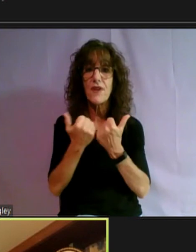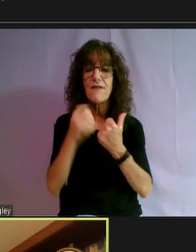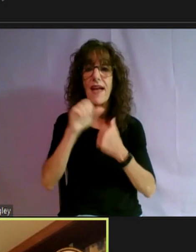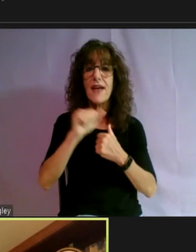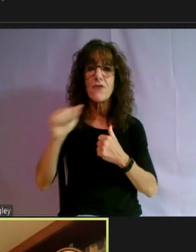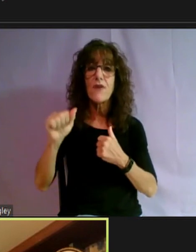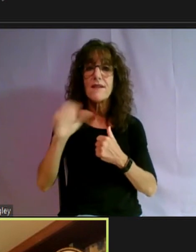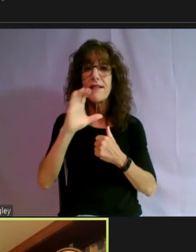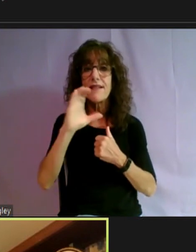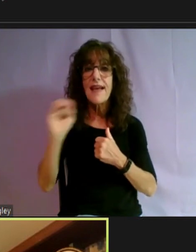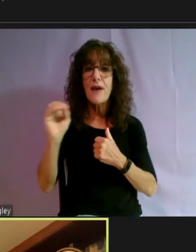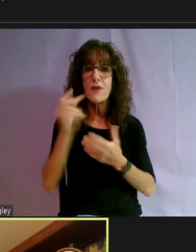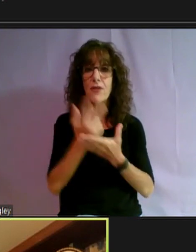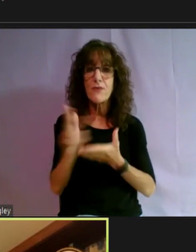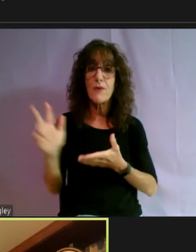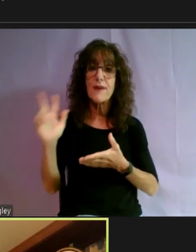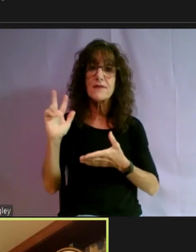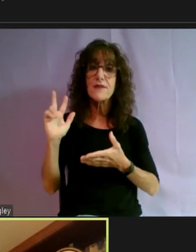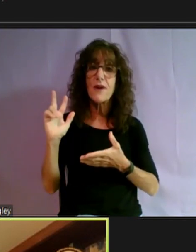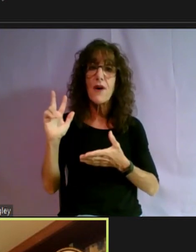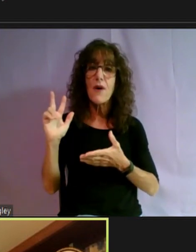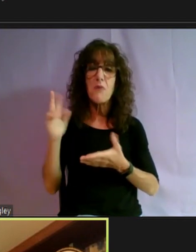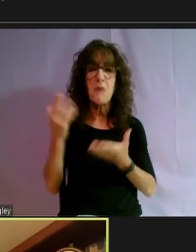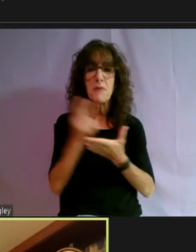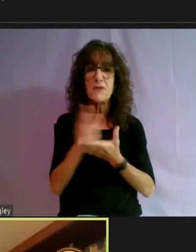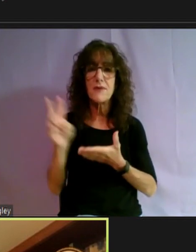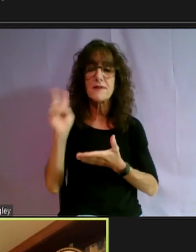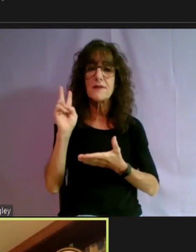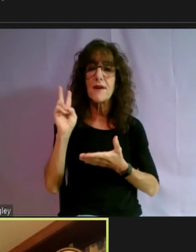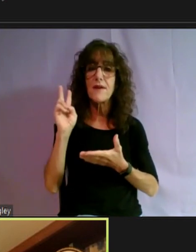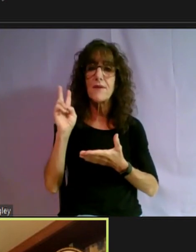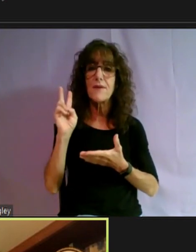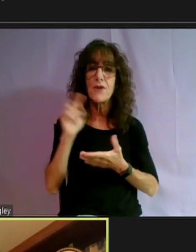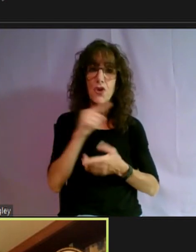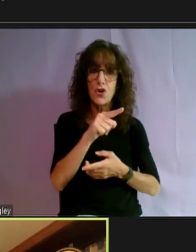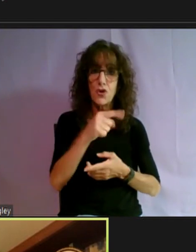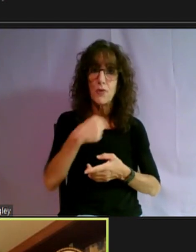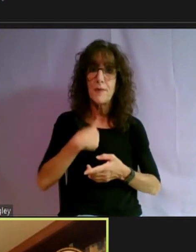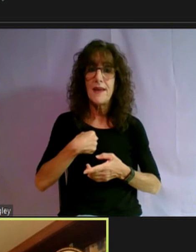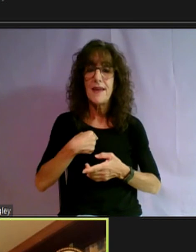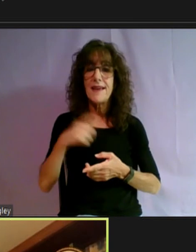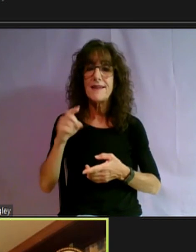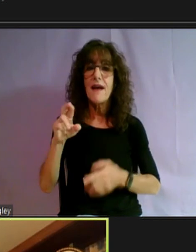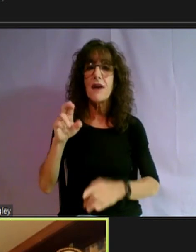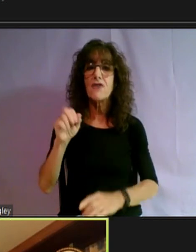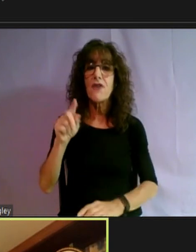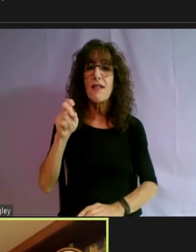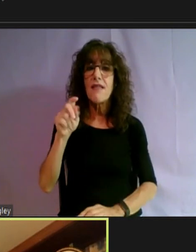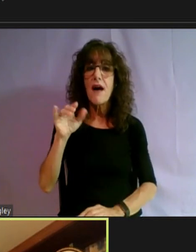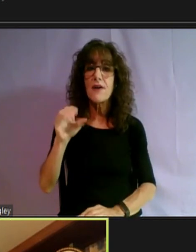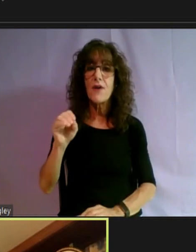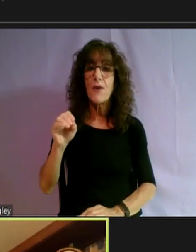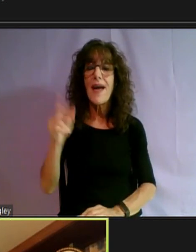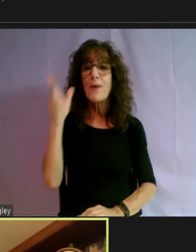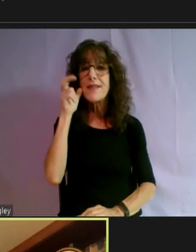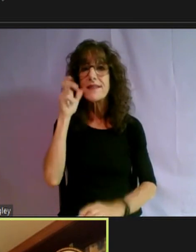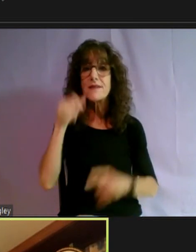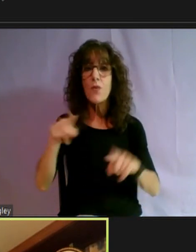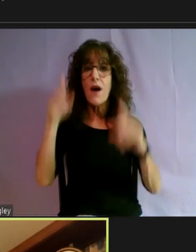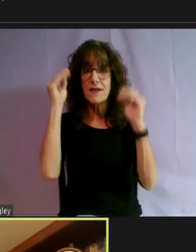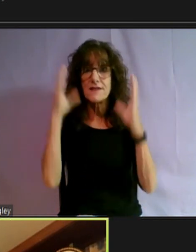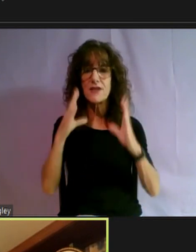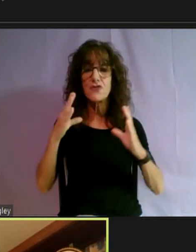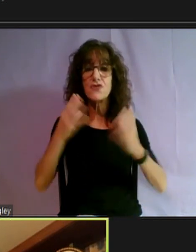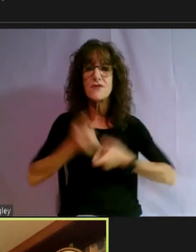County about 3 weeks ago, or maybe it was 2 weeks. You and me and Dr. Arlato, and listened as teachers